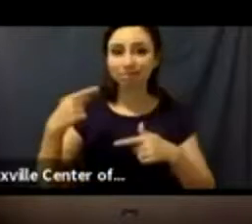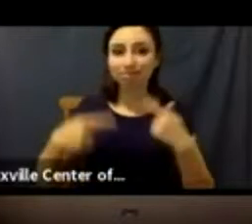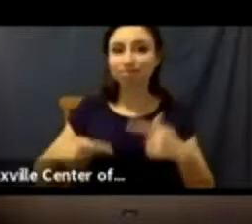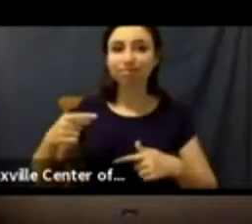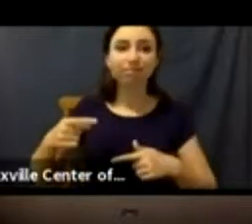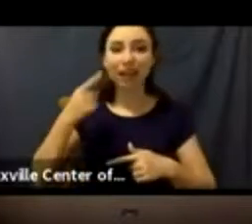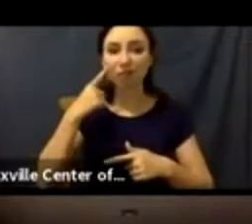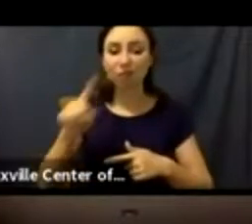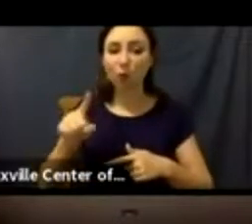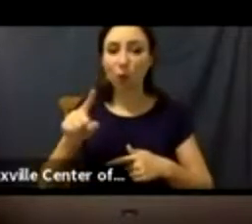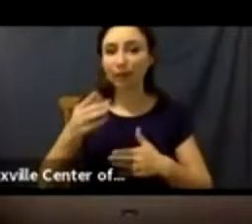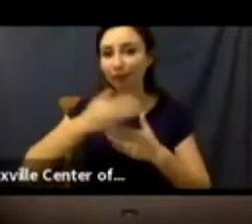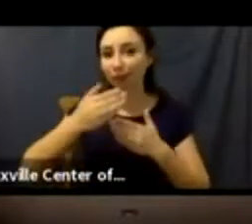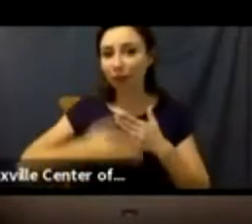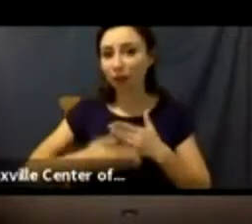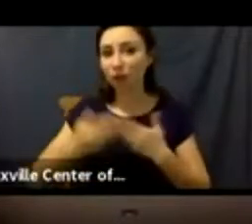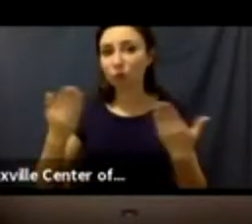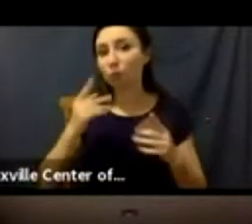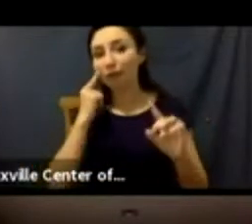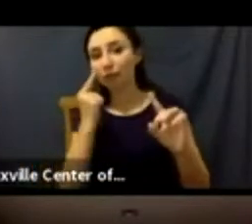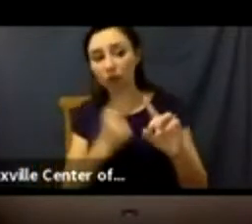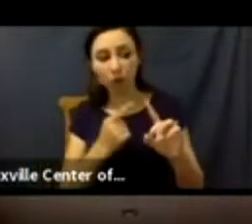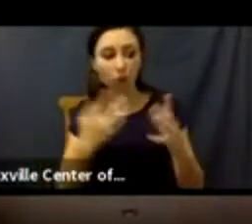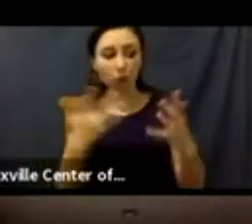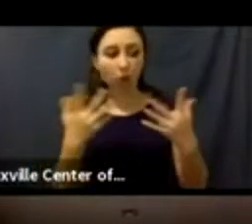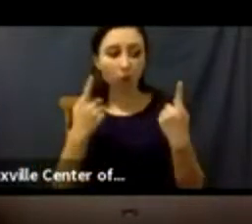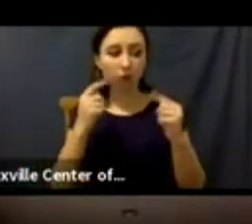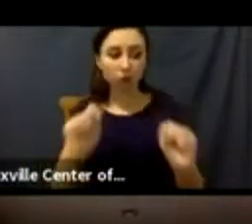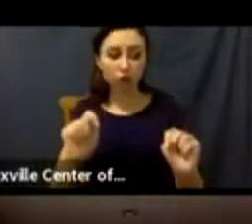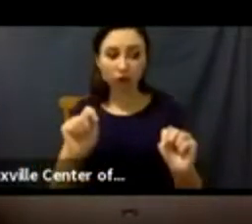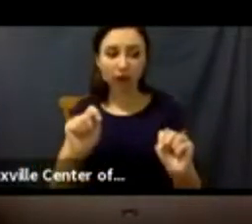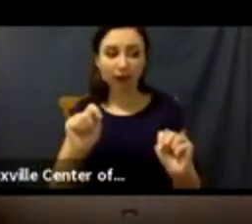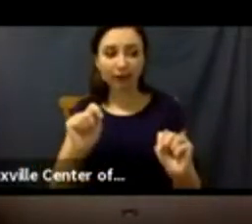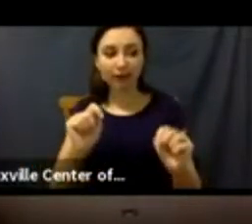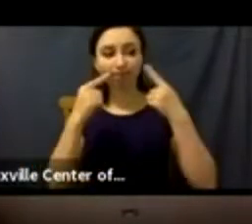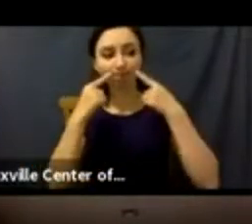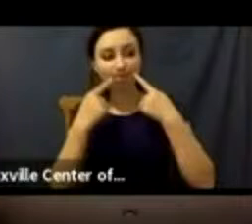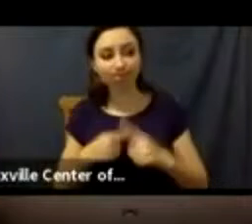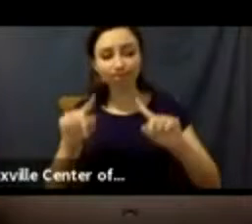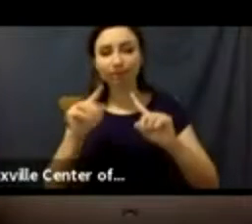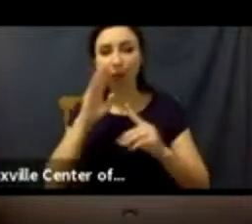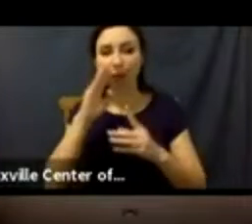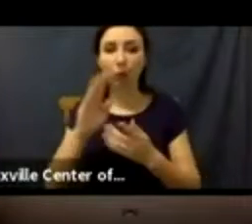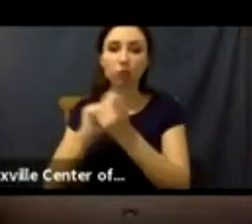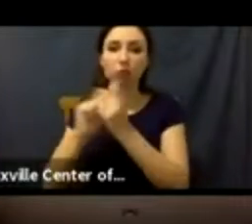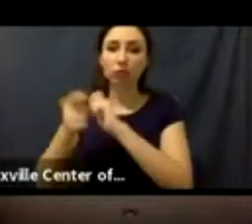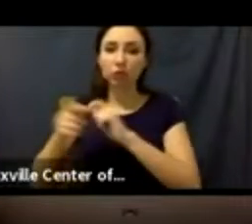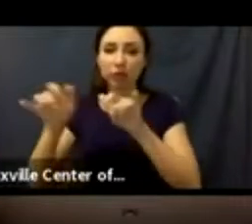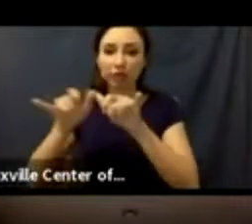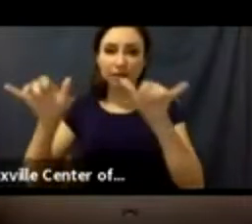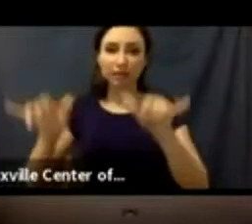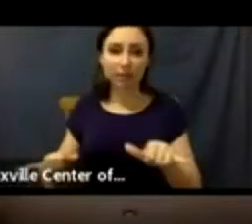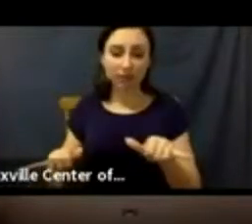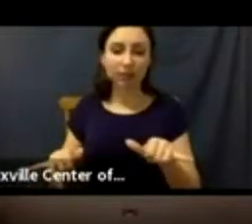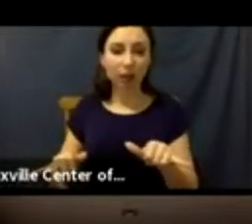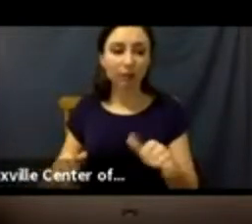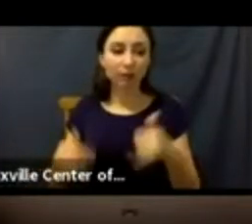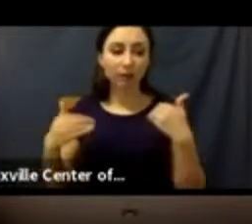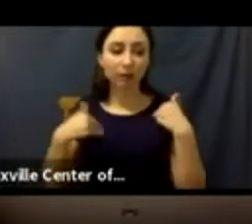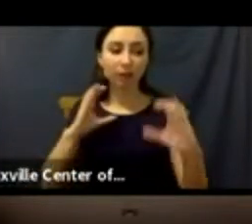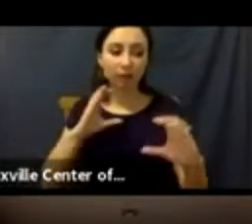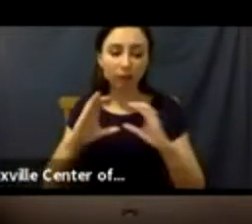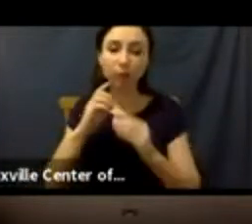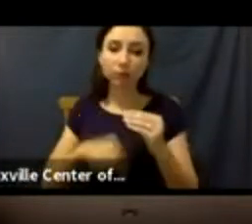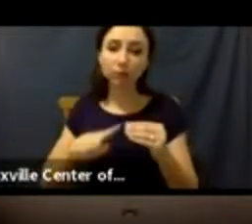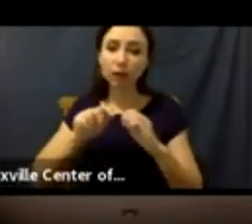on what is our intent, what are we trying to accomplish? And then I was going to circle around with the systems and have that conversation about how